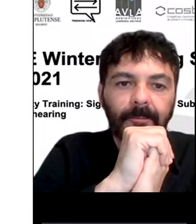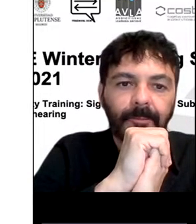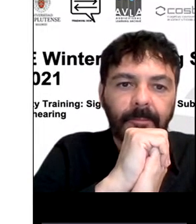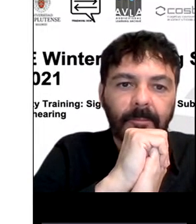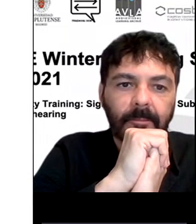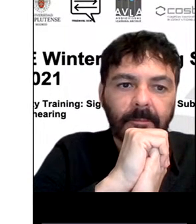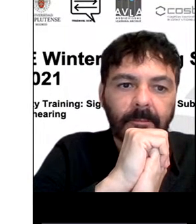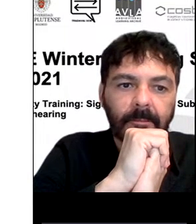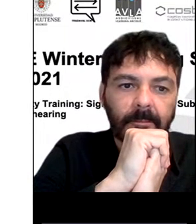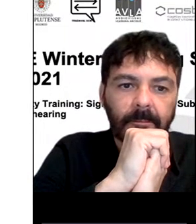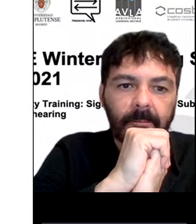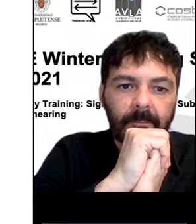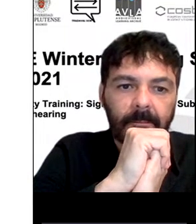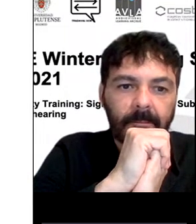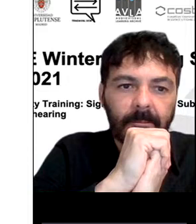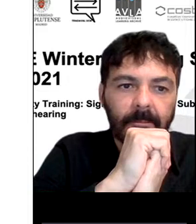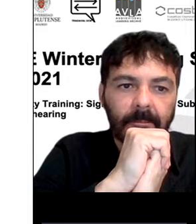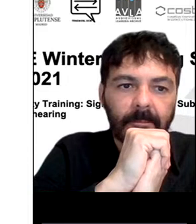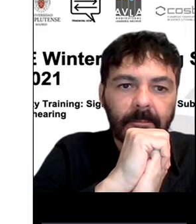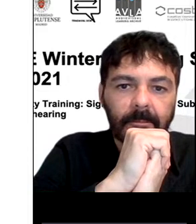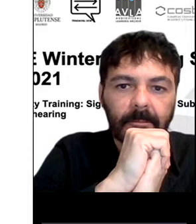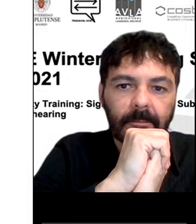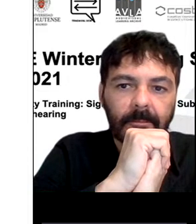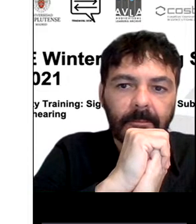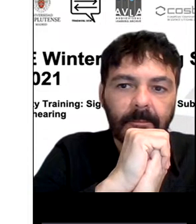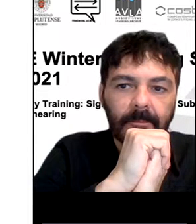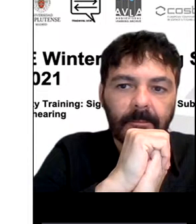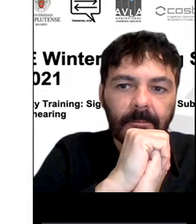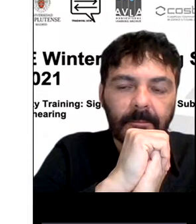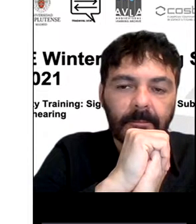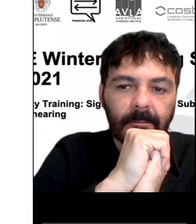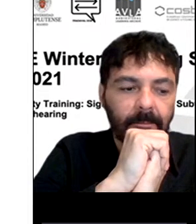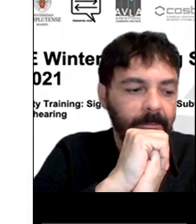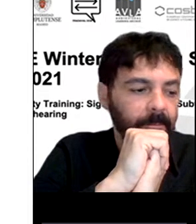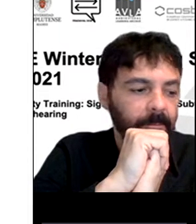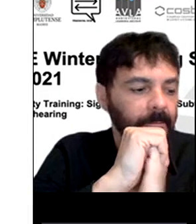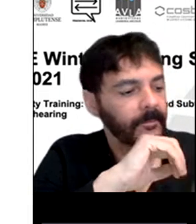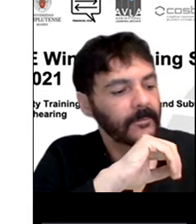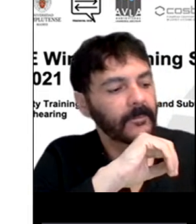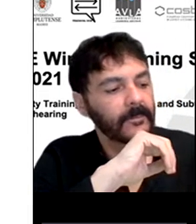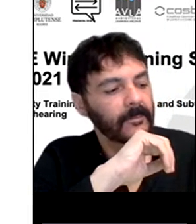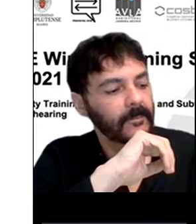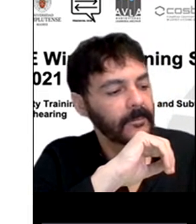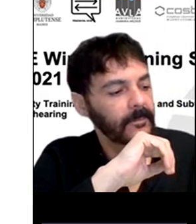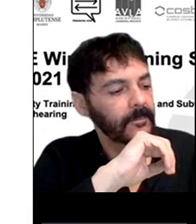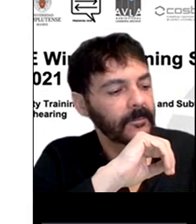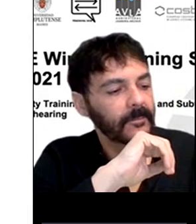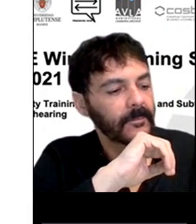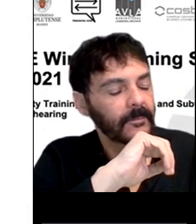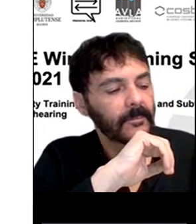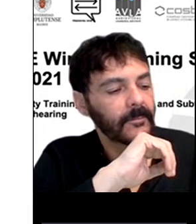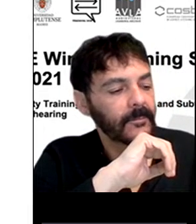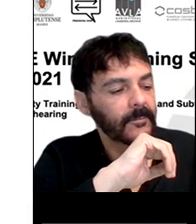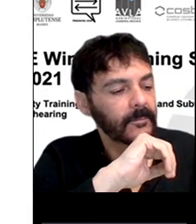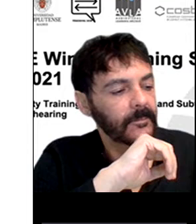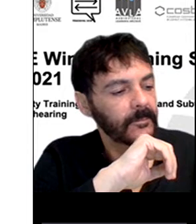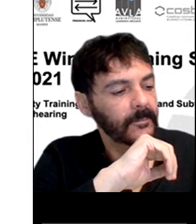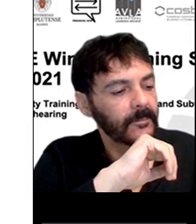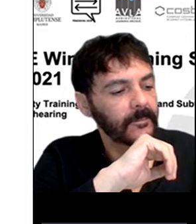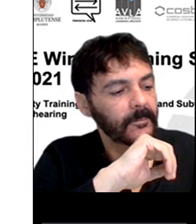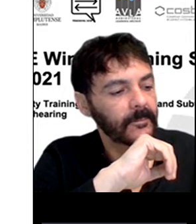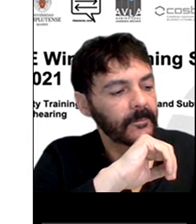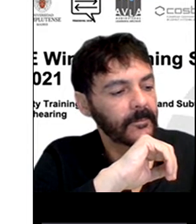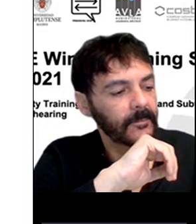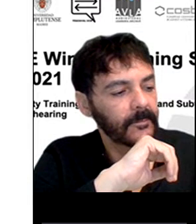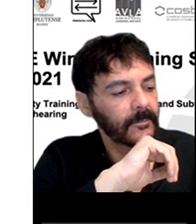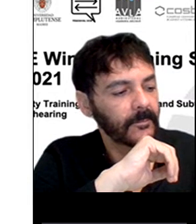these coming years is the production of sign language in 360. And because we are now